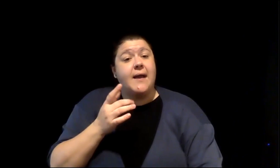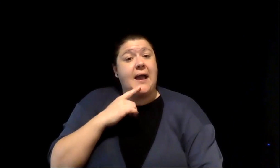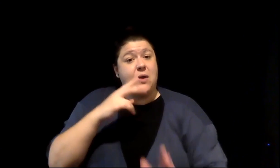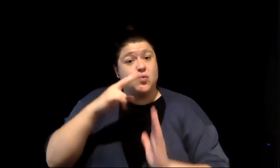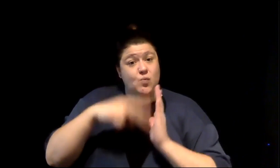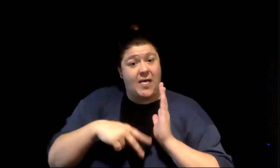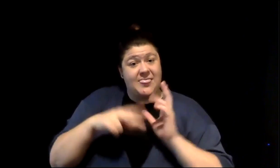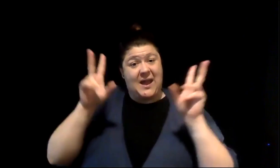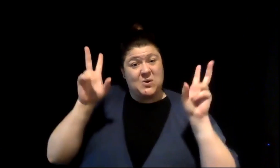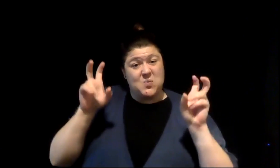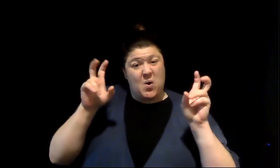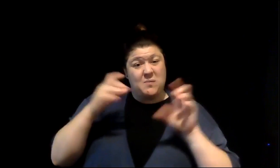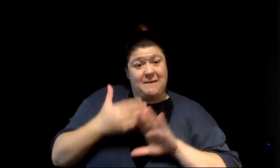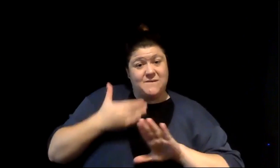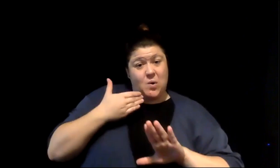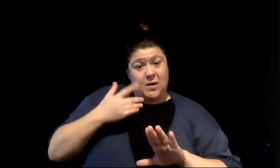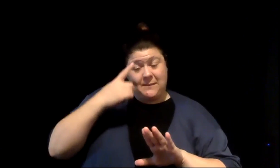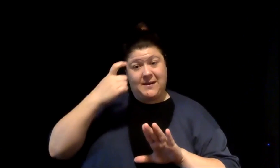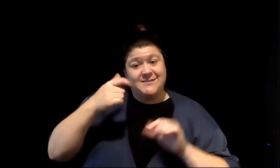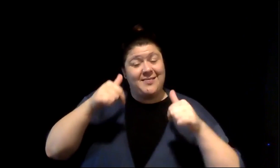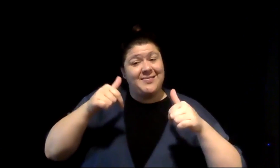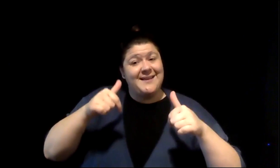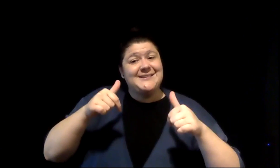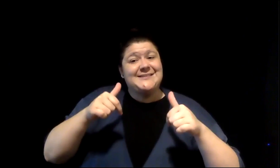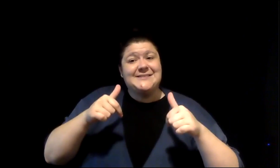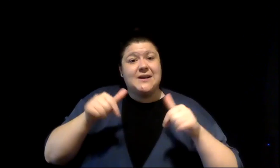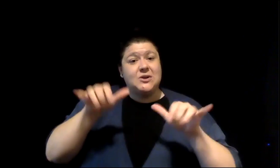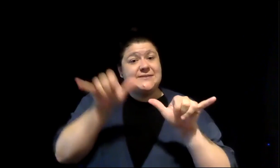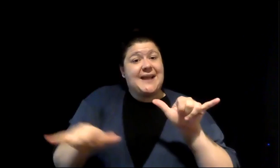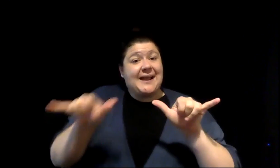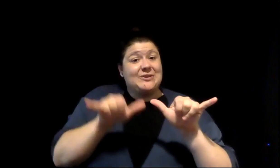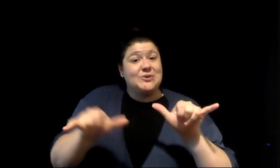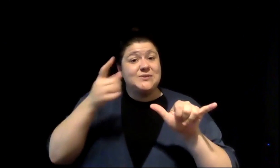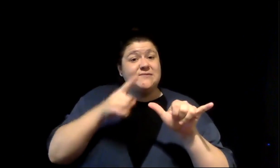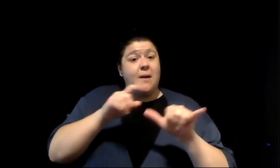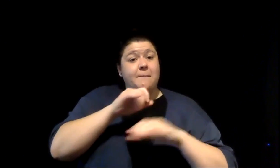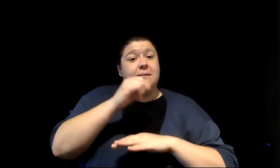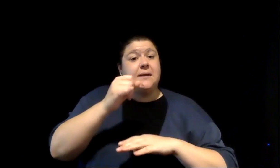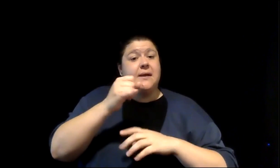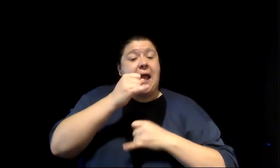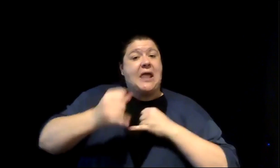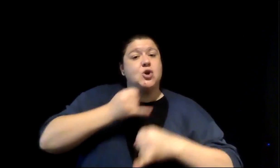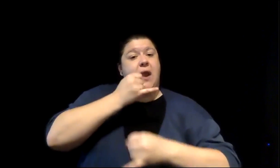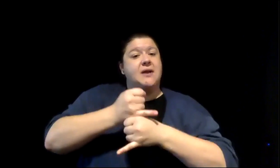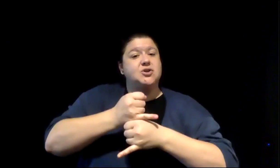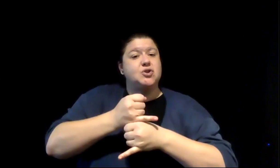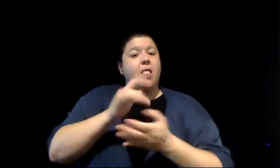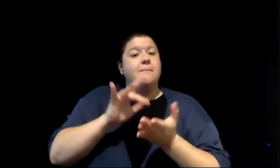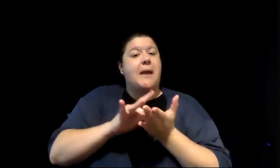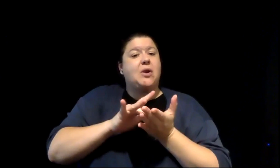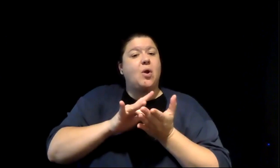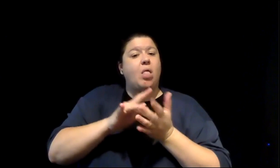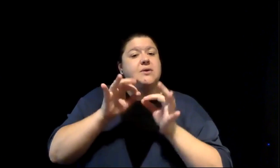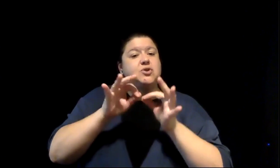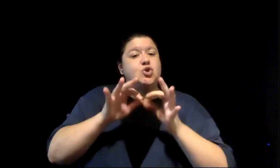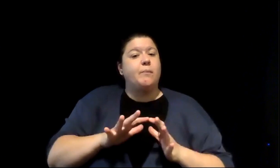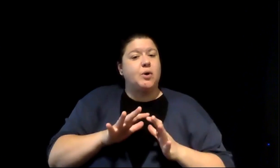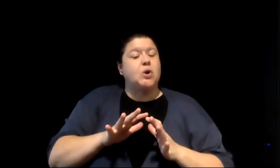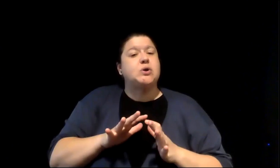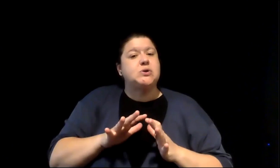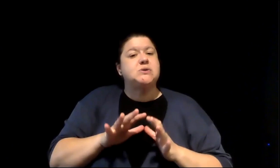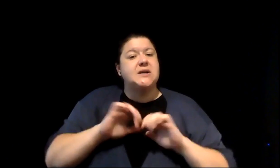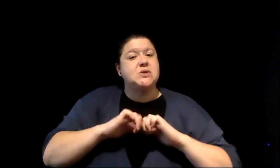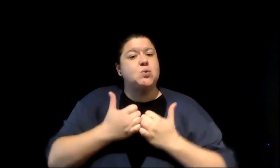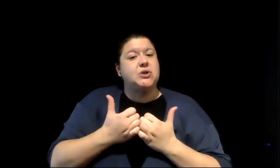you, because these are the standards from the International Medical Interpreters Association. This is what you're expected